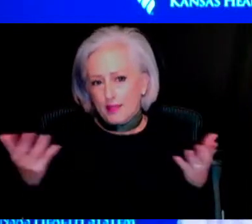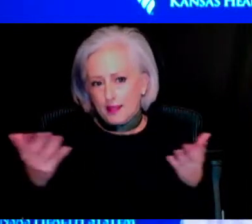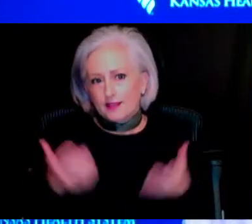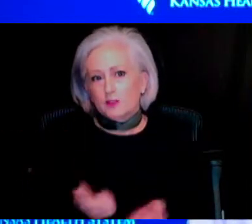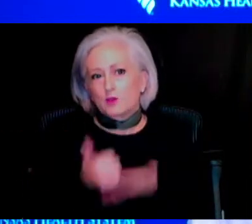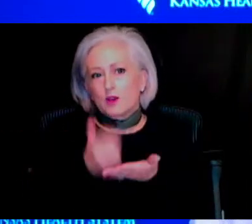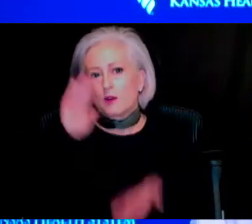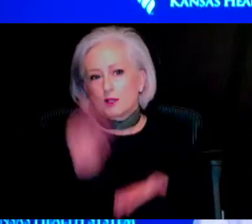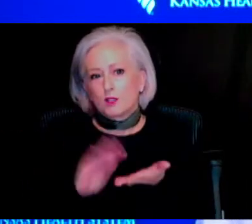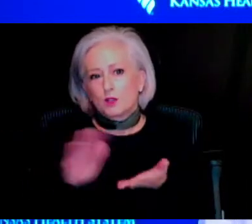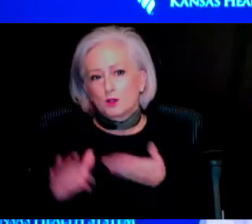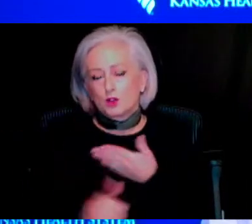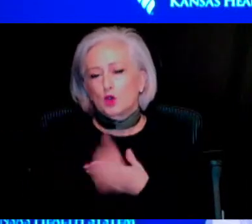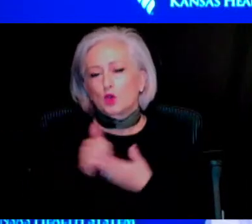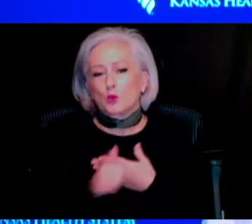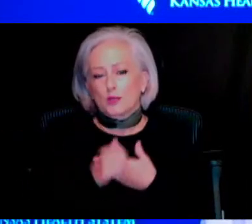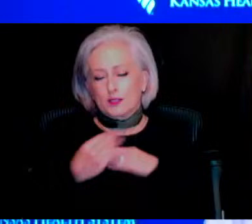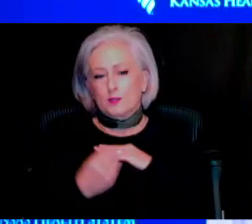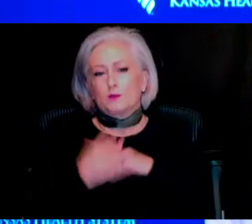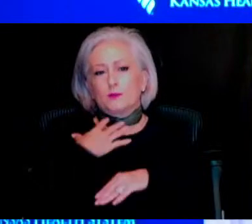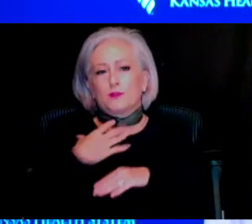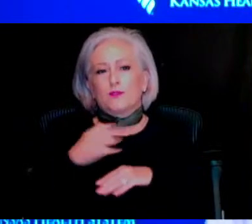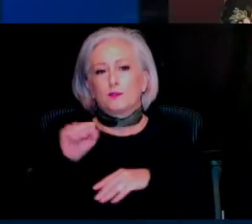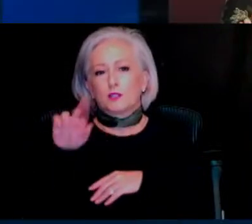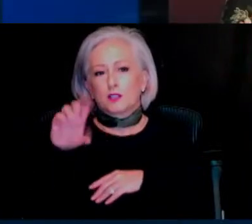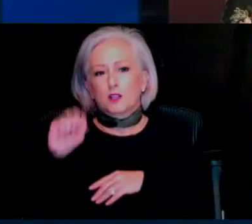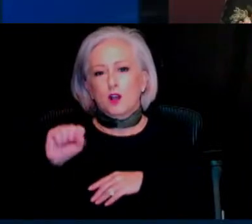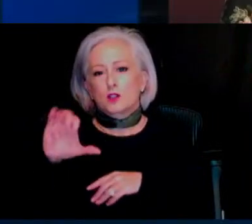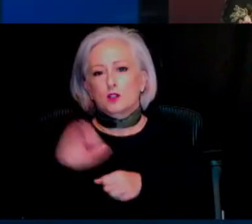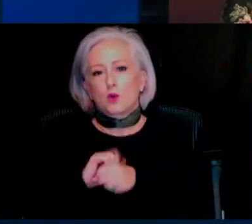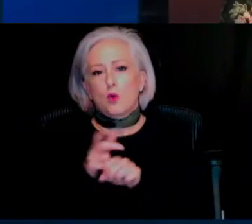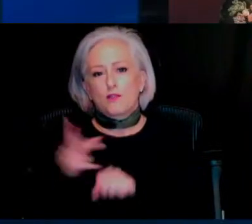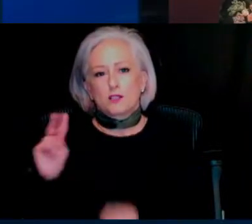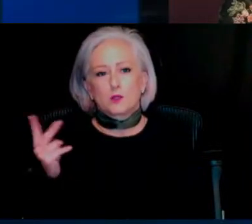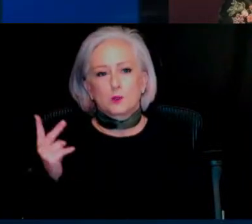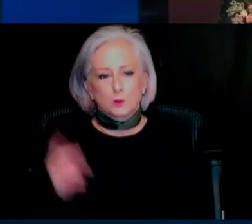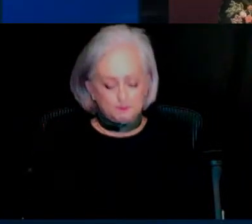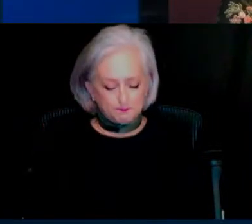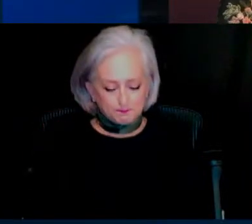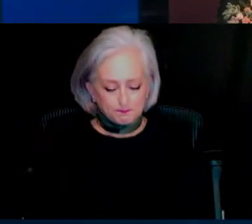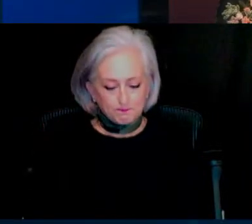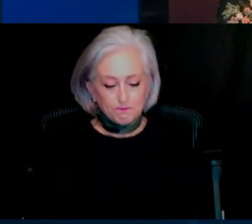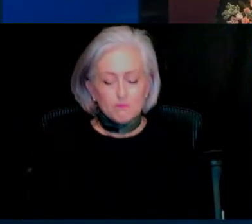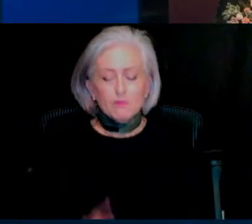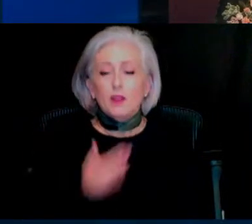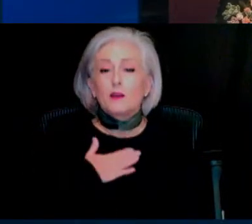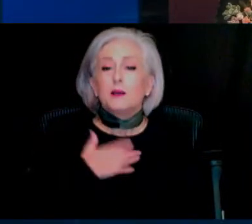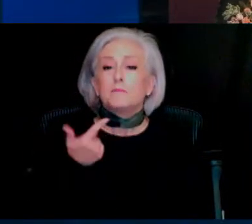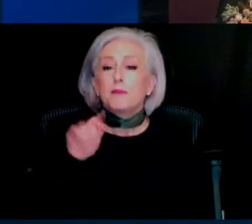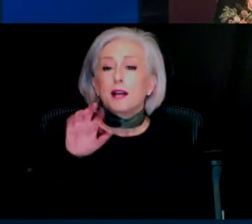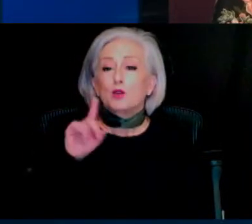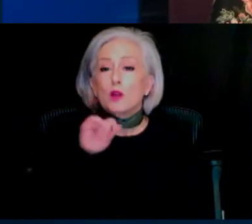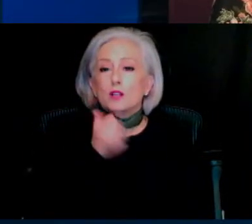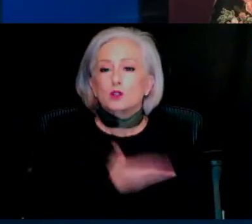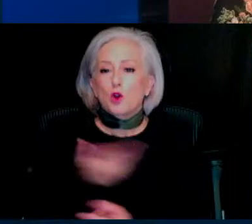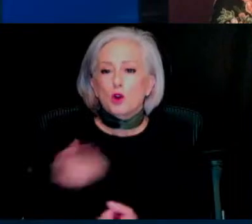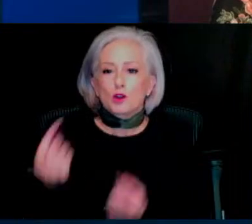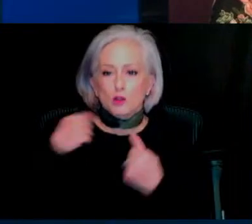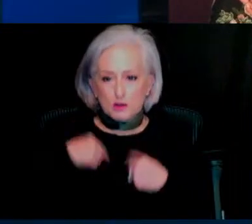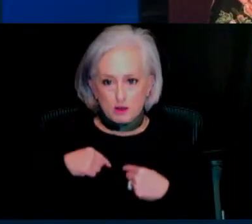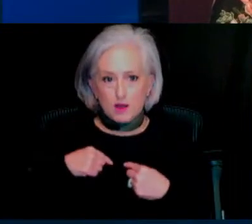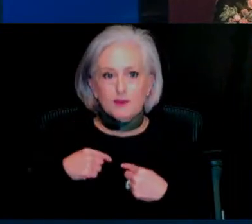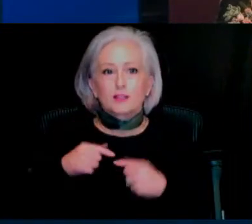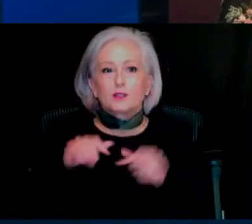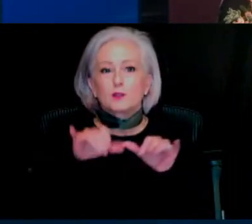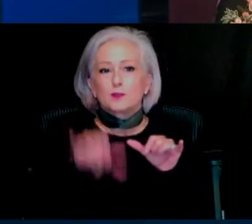getting exposed to SARS-CoV-2. So Janet wants to know, she says, my granddaughter is coming over to spend a few days with us. She is socially